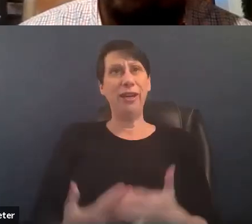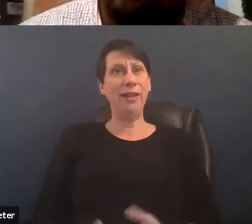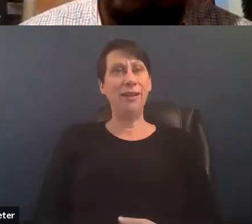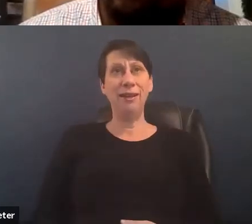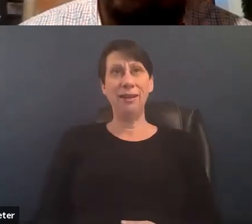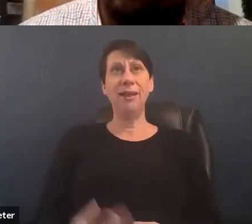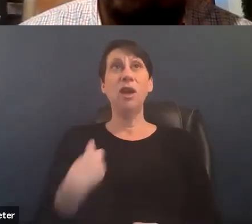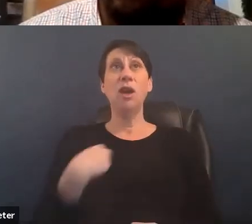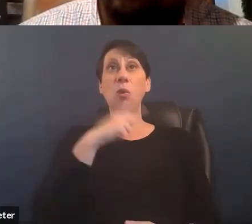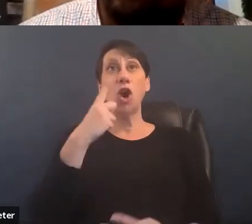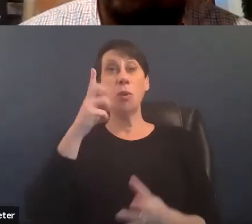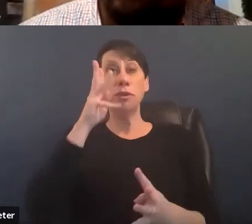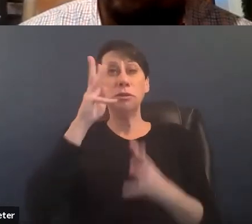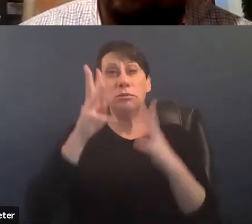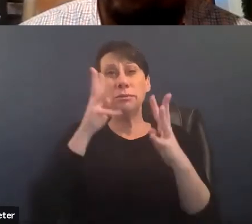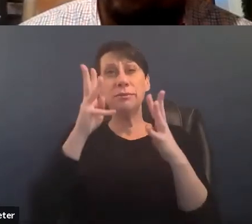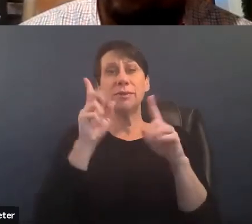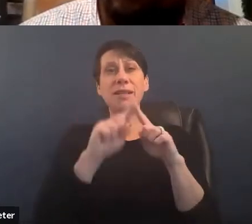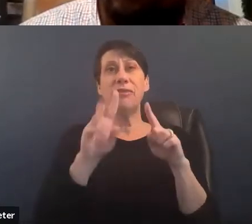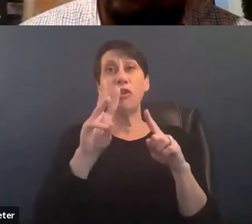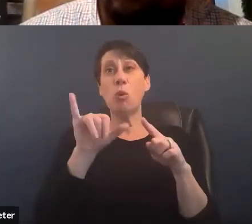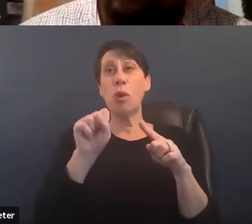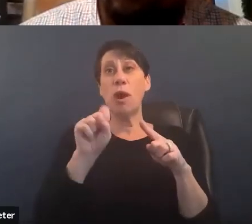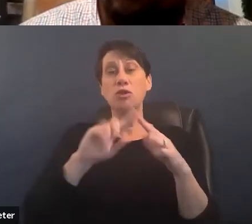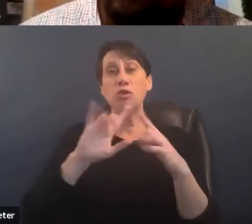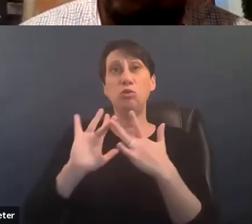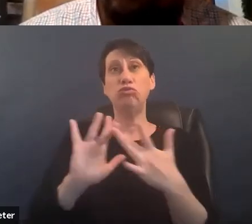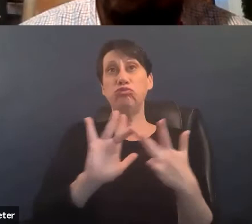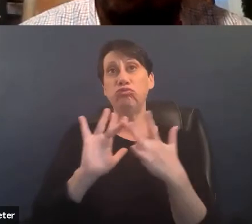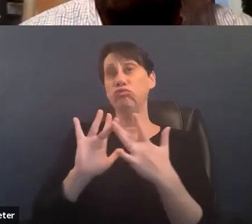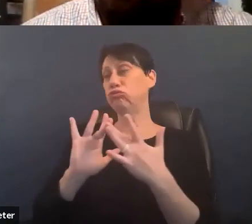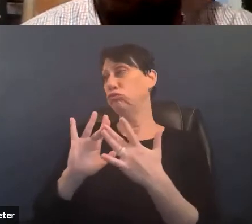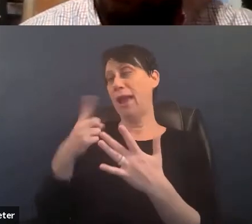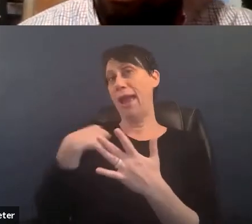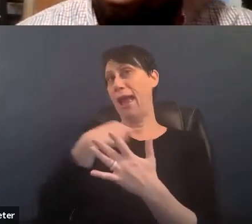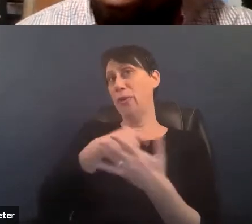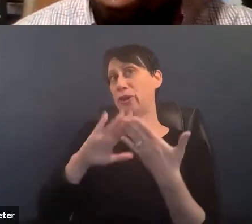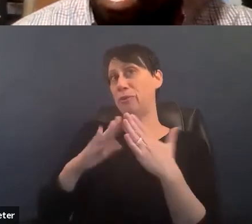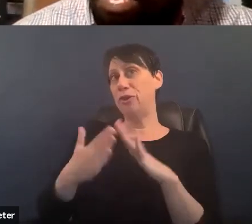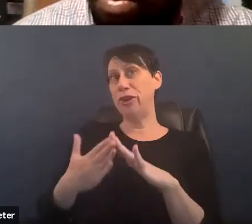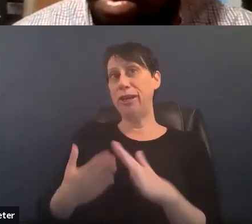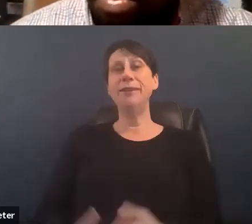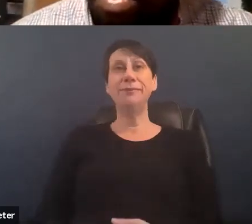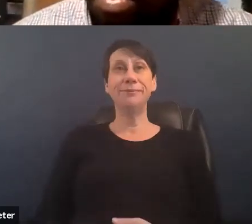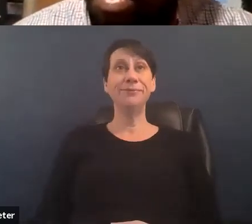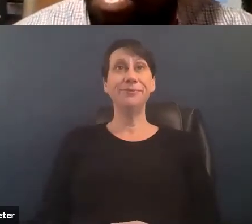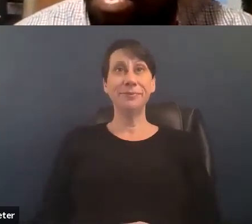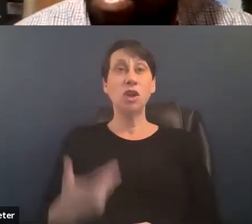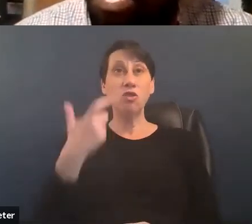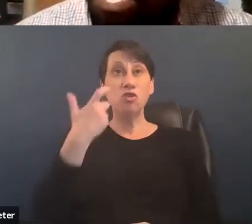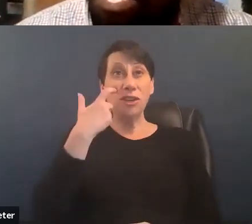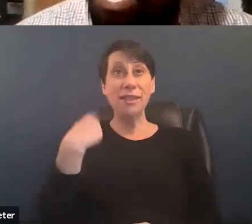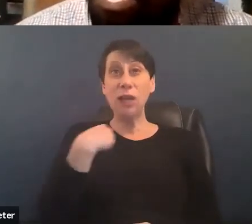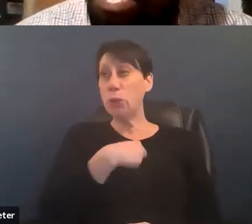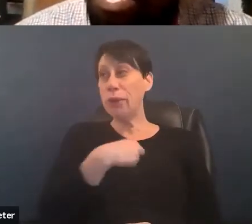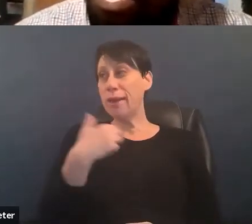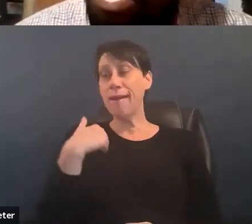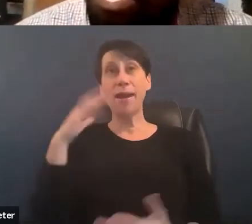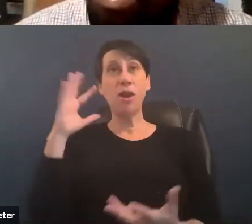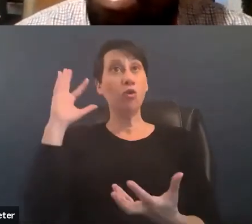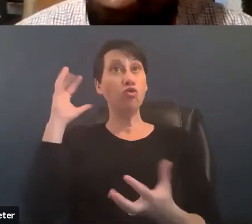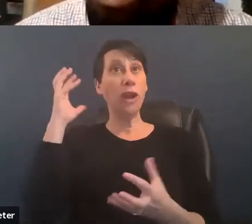and thinking of new ways to reach our community. And I know that recently we even had a radio ads.